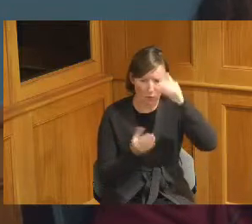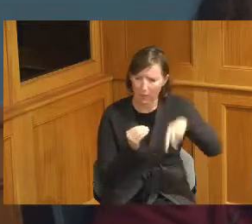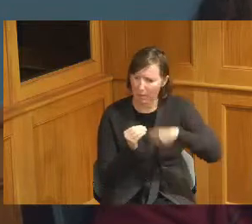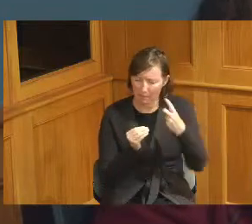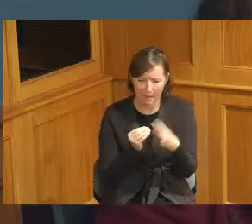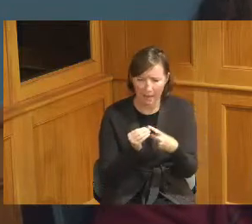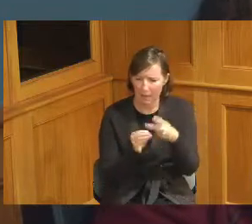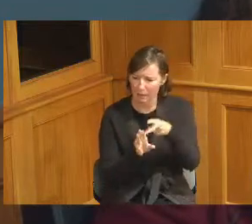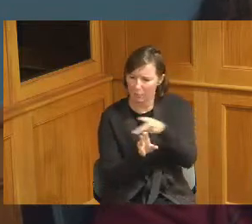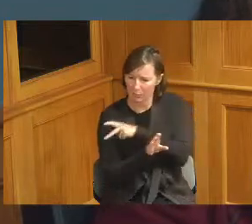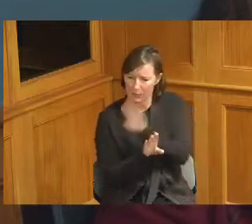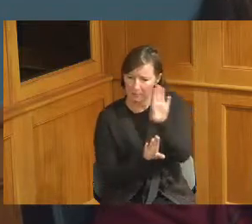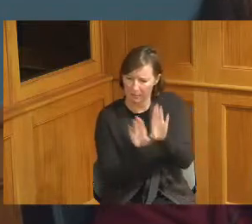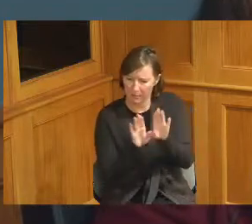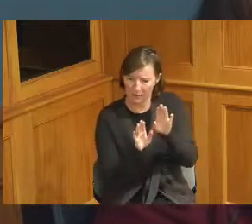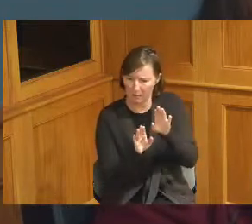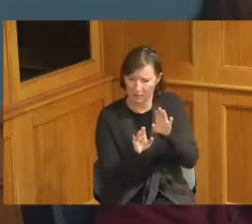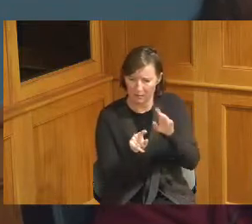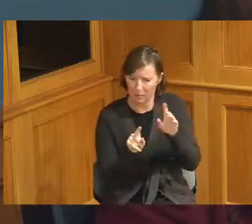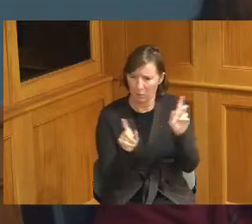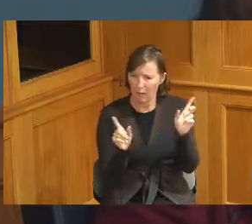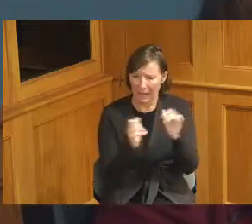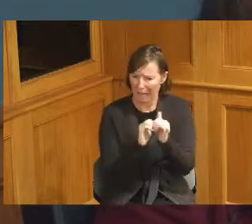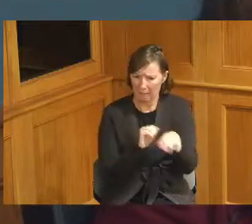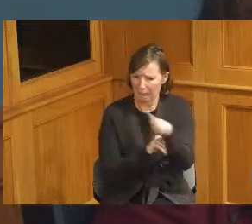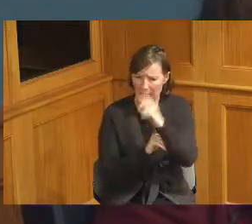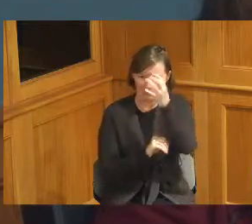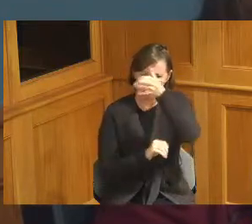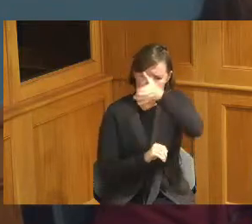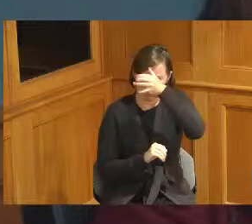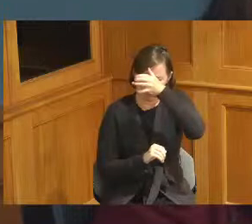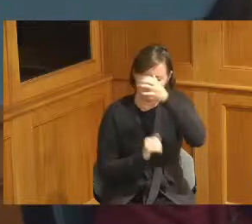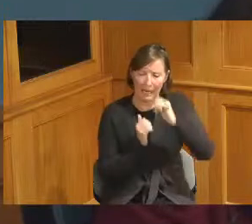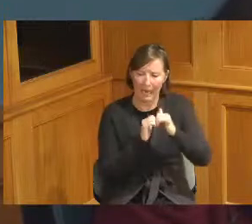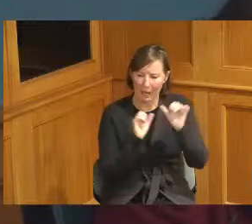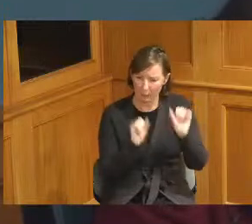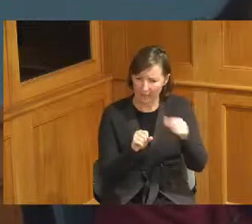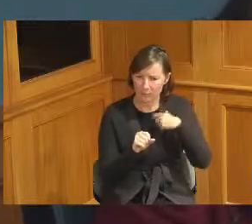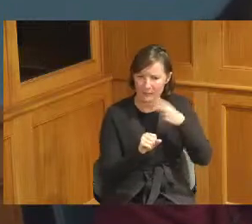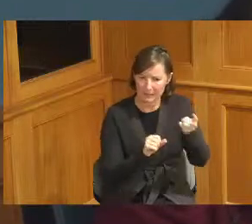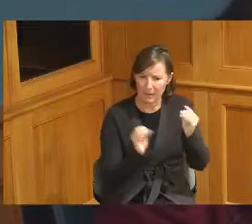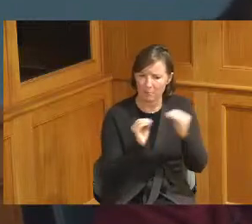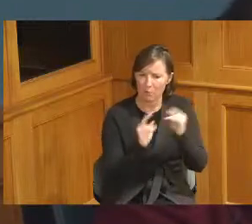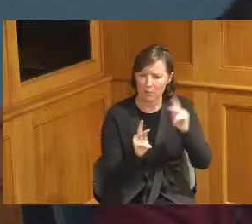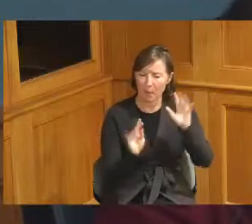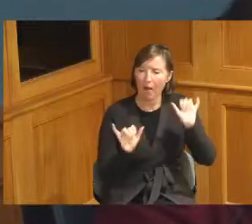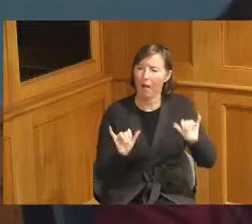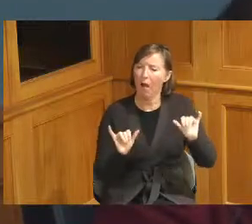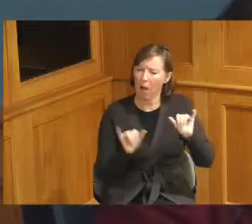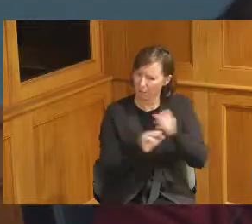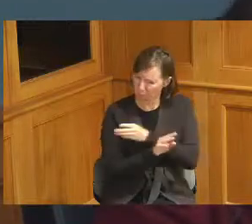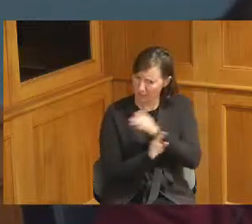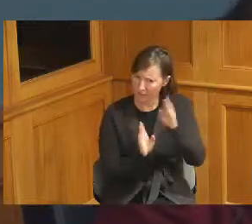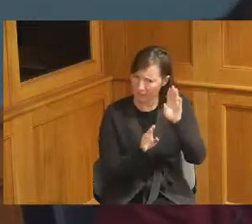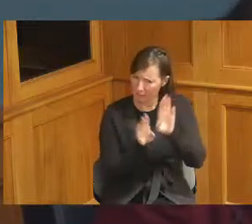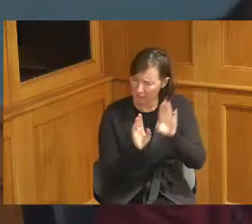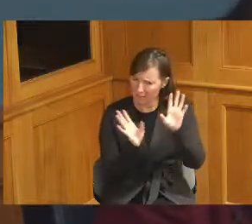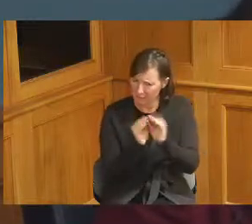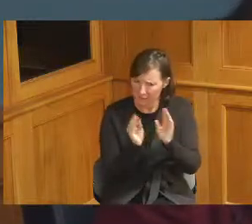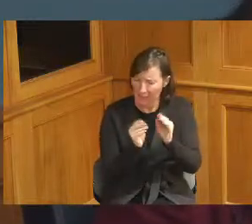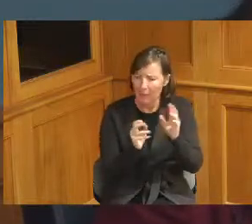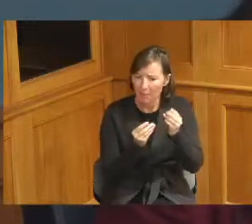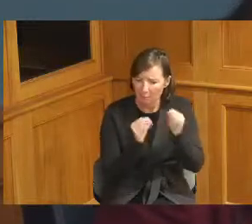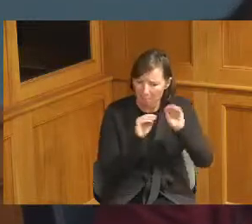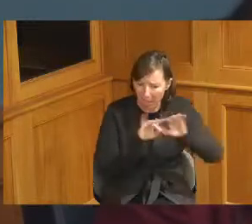about the pre-bid meetings? What are we doing to make sure more people know about the pre-bid meetings? And I was thinking, well, they're already in the meetings,